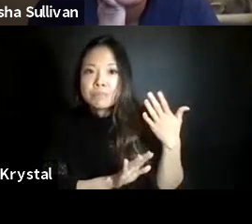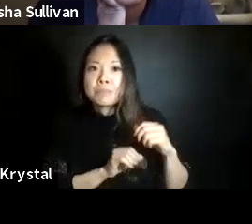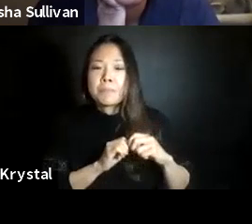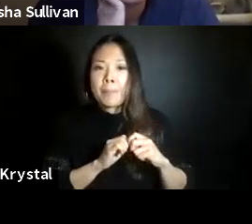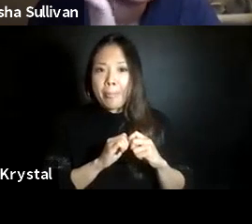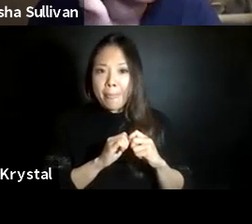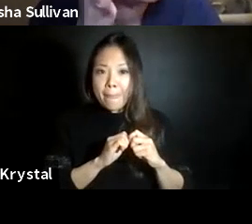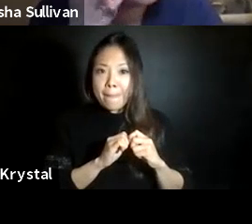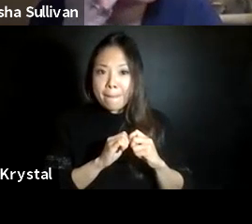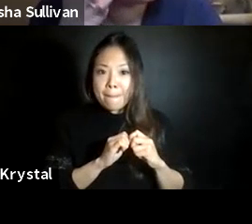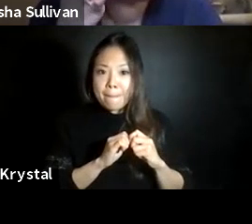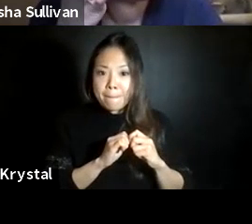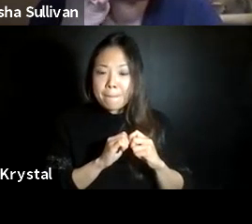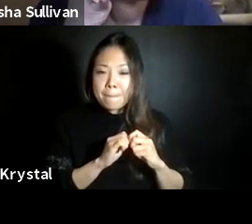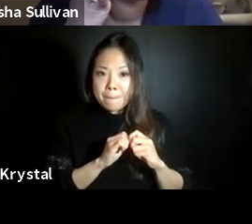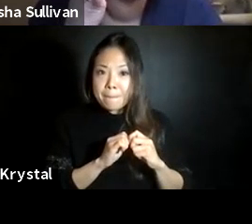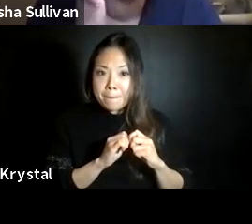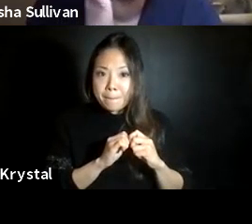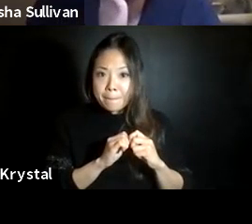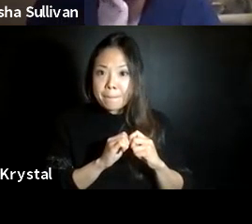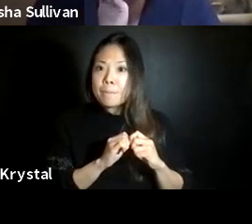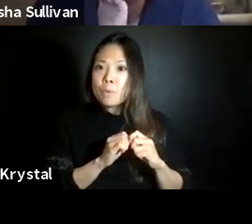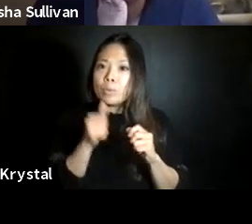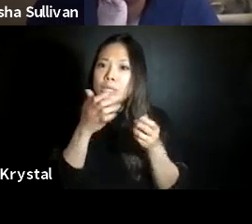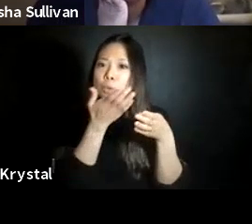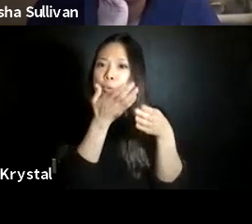into these years, but to